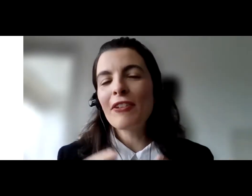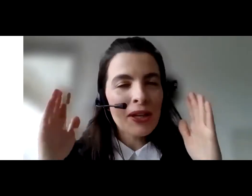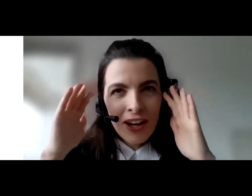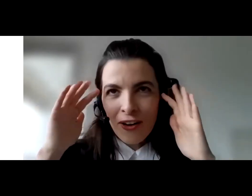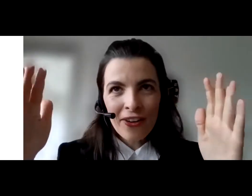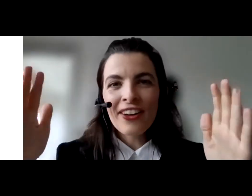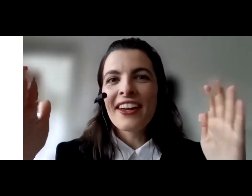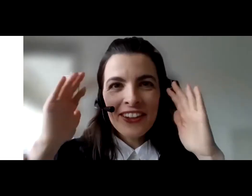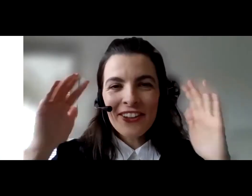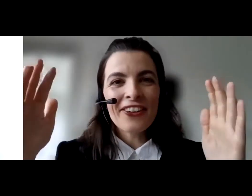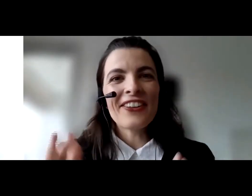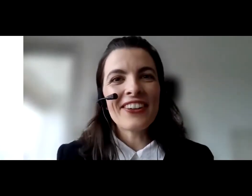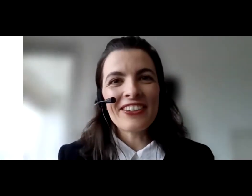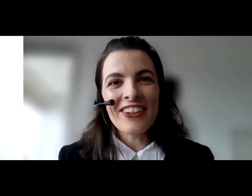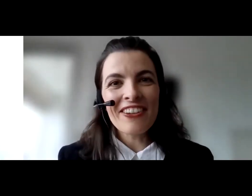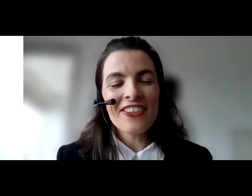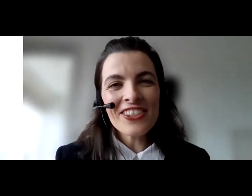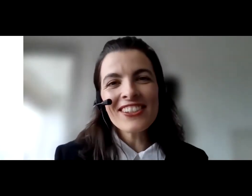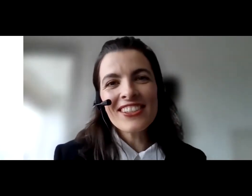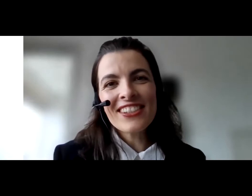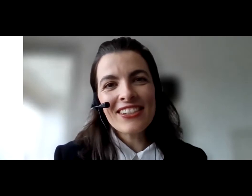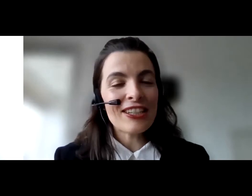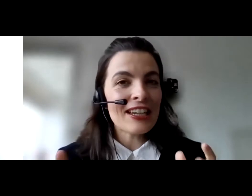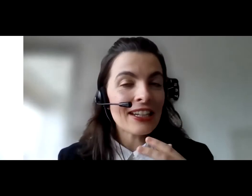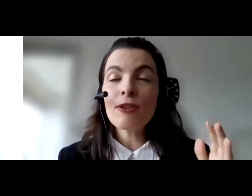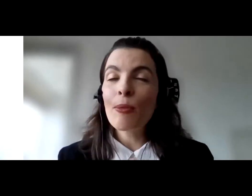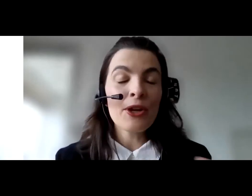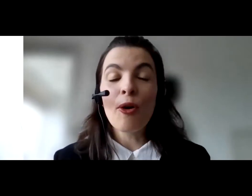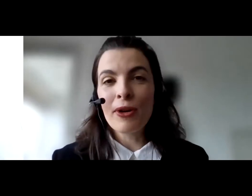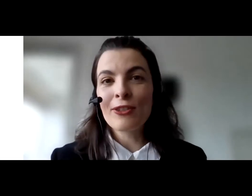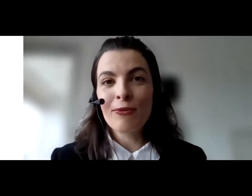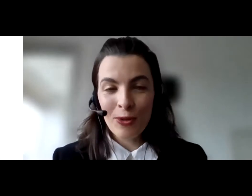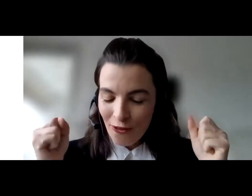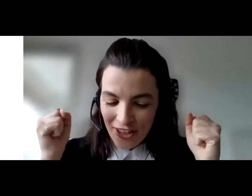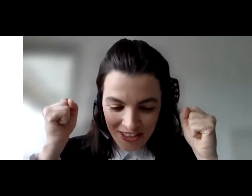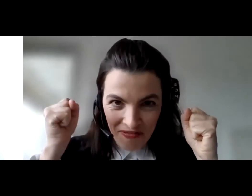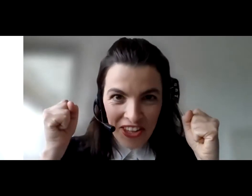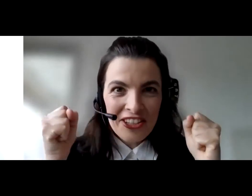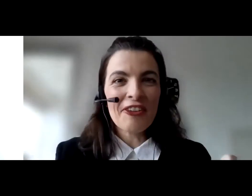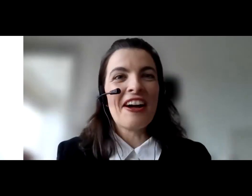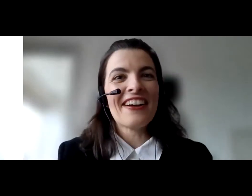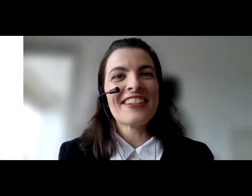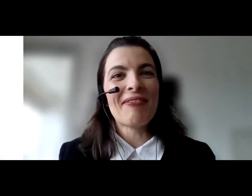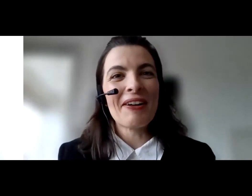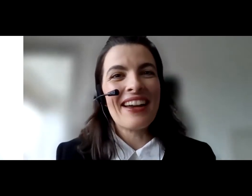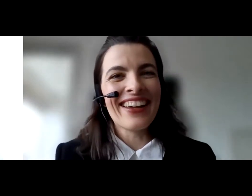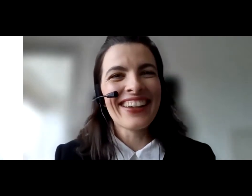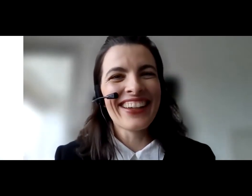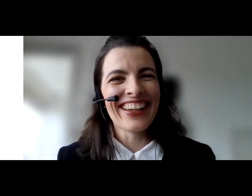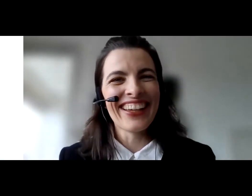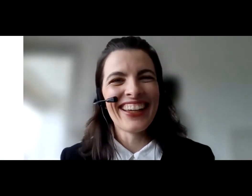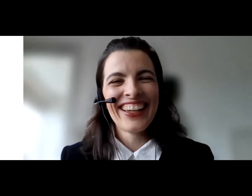is giving me now, you know, a greater vision? Is it like that, or were you always convinced solar is my